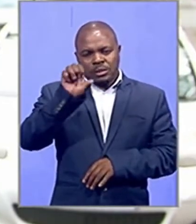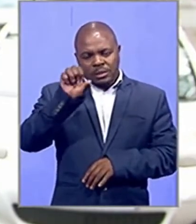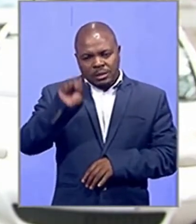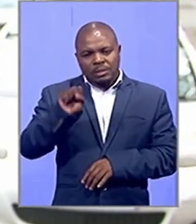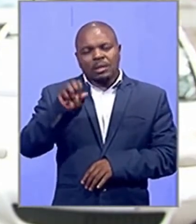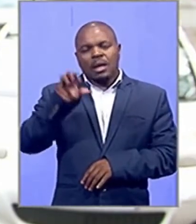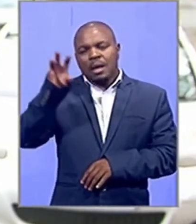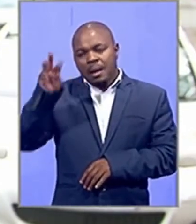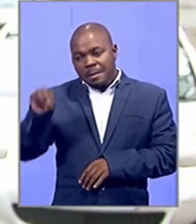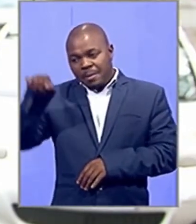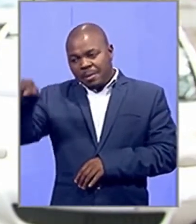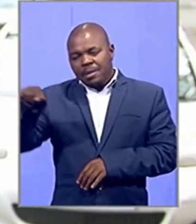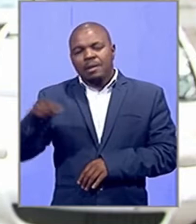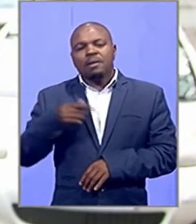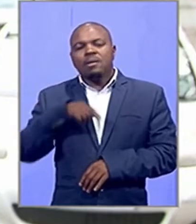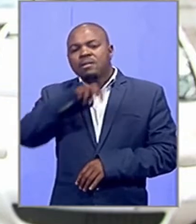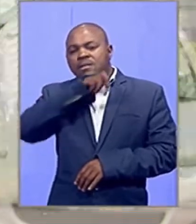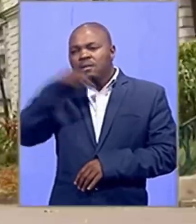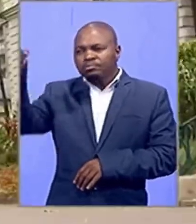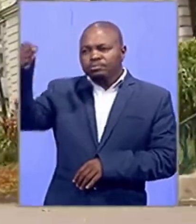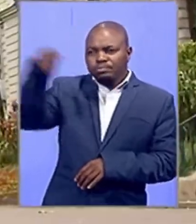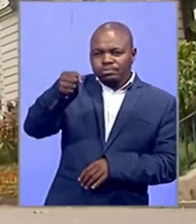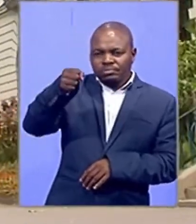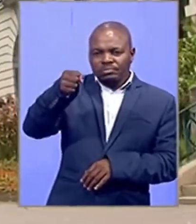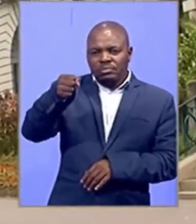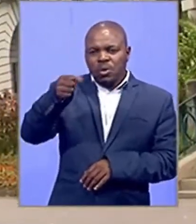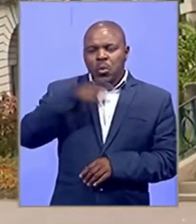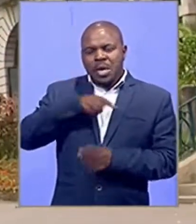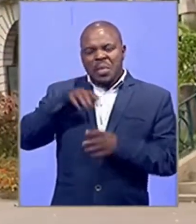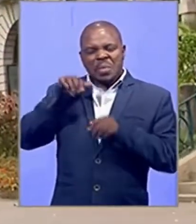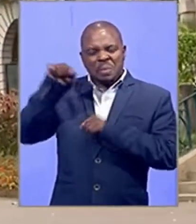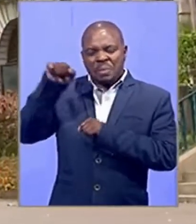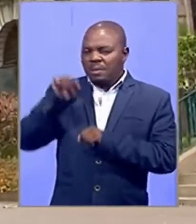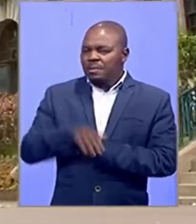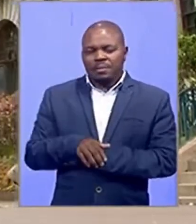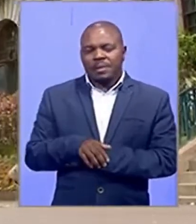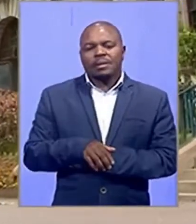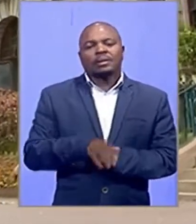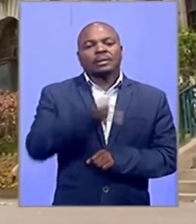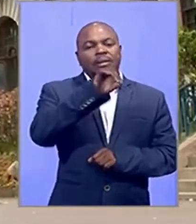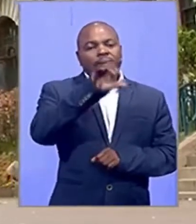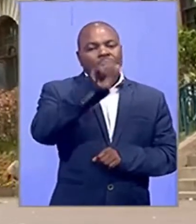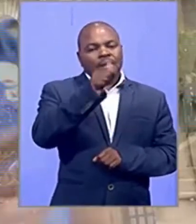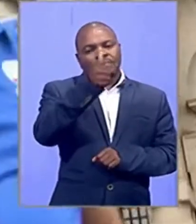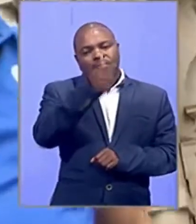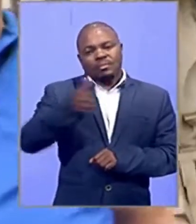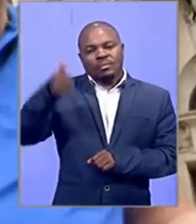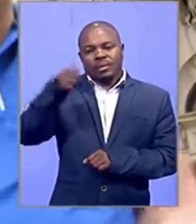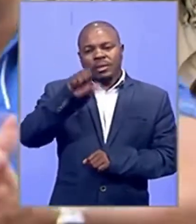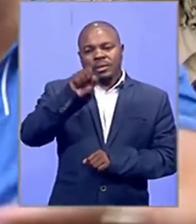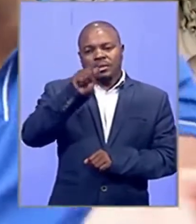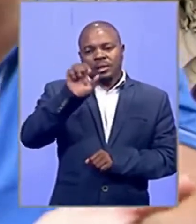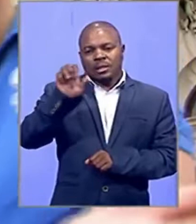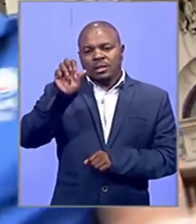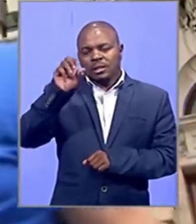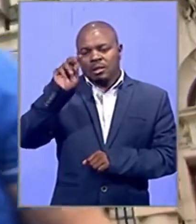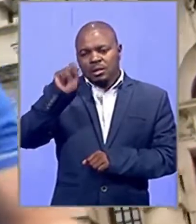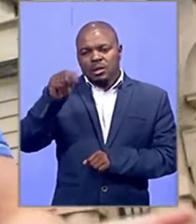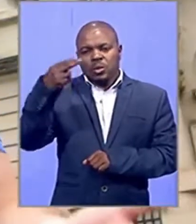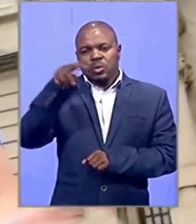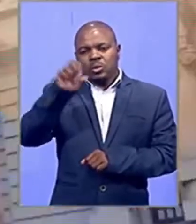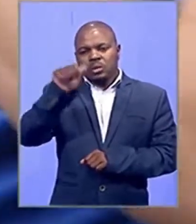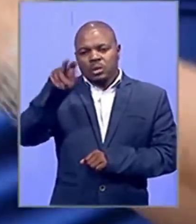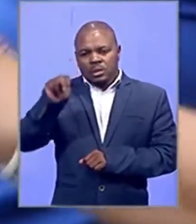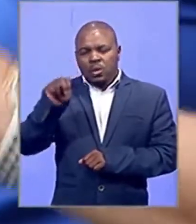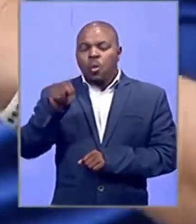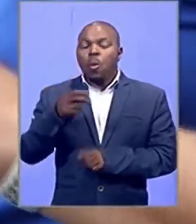the coronation of King MisuZulu ka Zwelithini. Moetapele wa DA John Steenhuisen o re o tshepa hore maZulu a tla ipopa ngatana